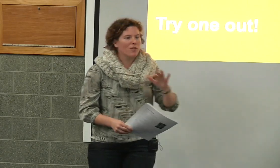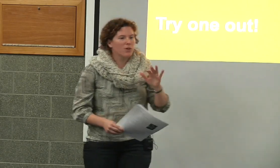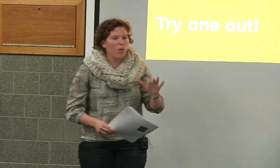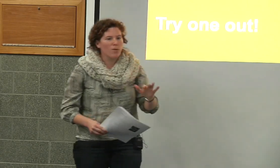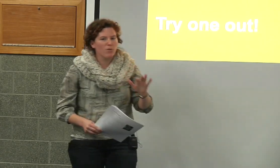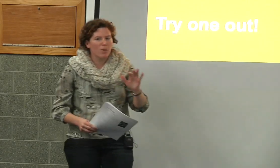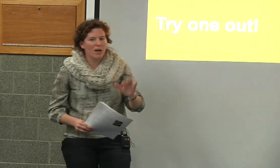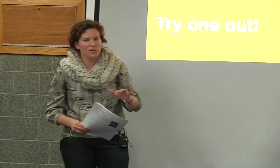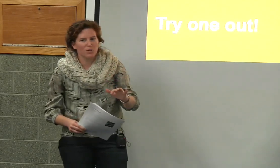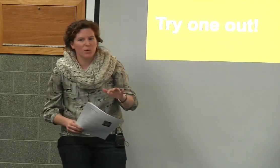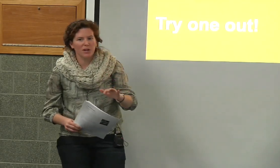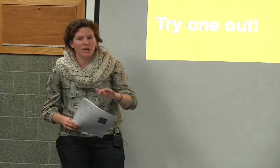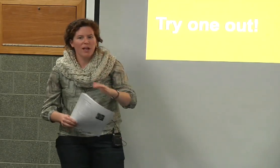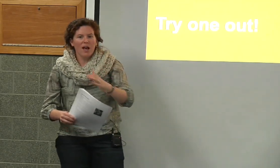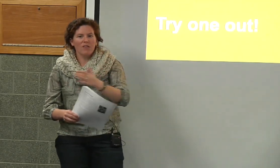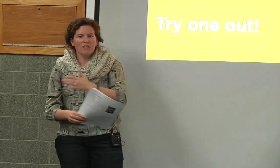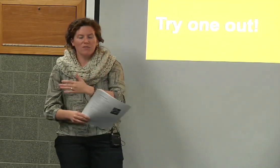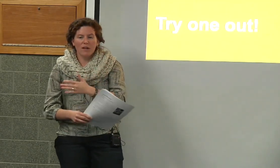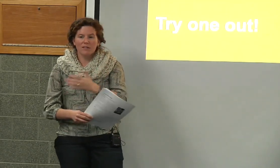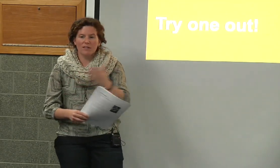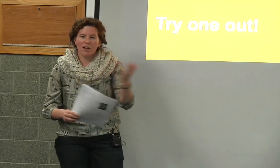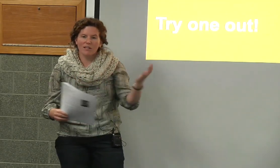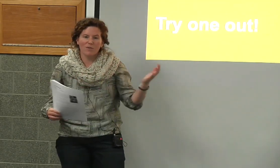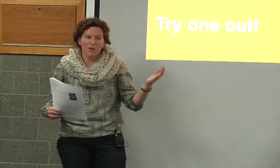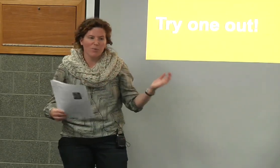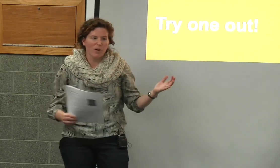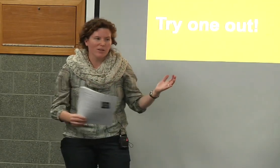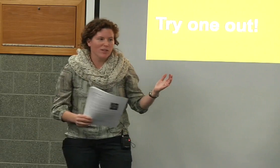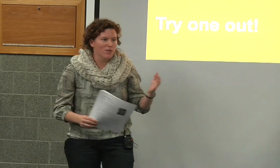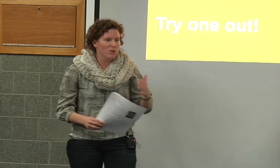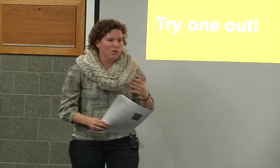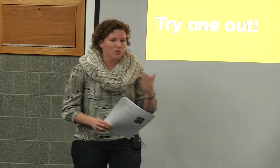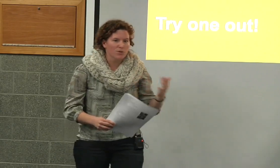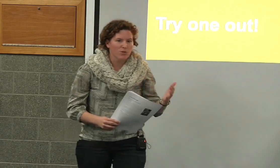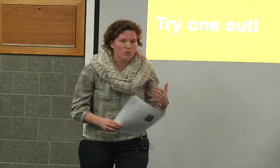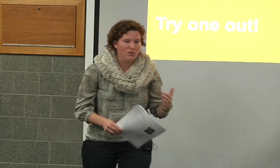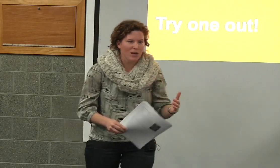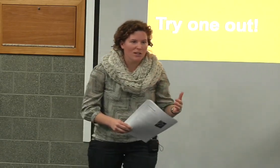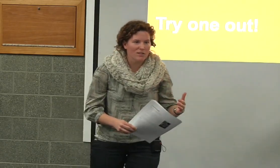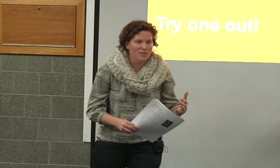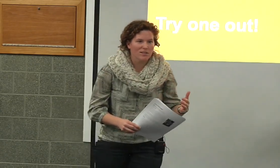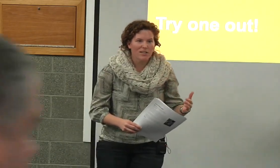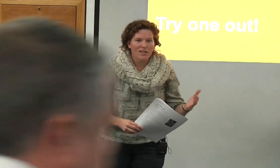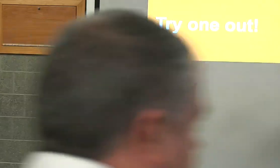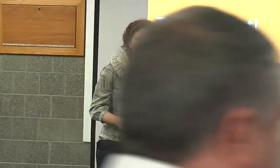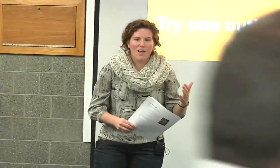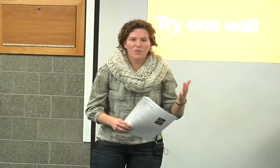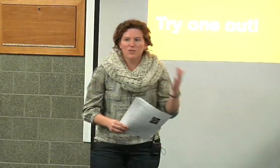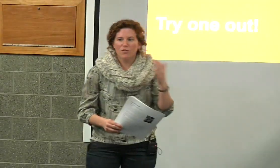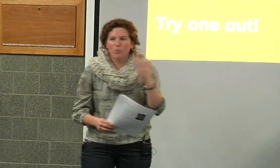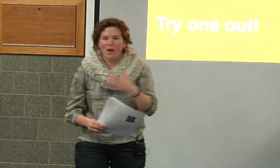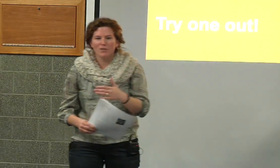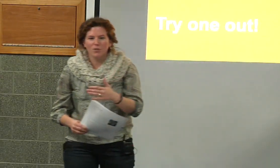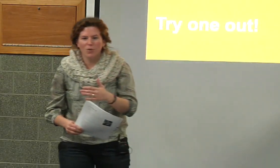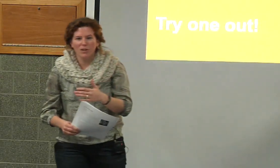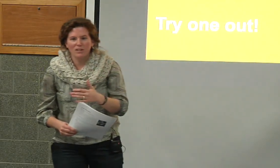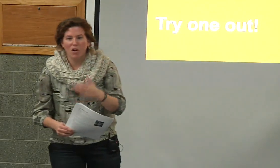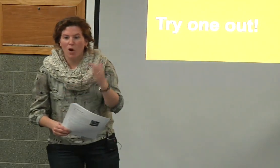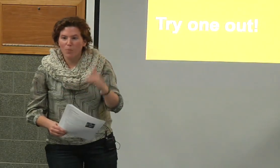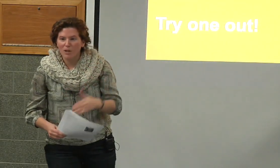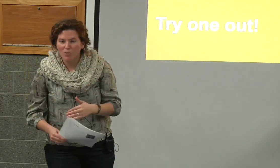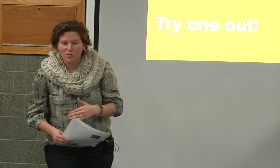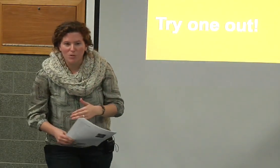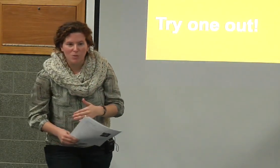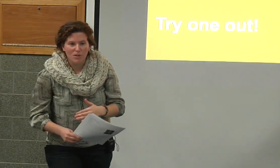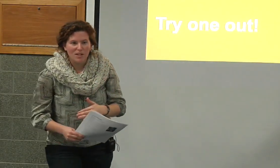They're not the only repository, and they define science very broadly. It also includes social science. And these repositories